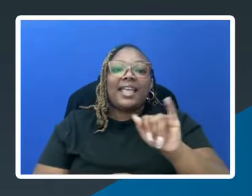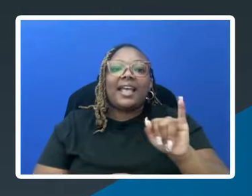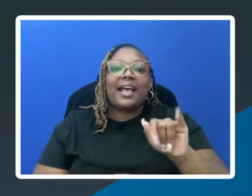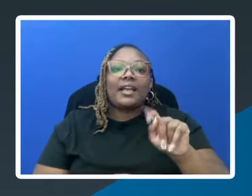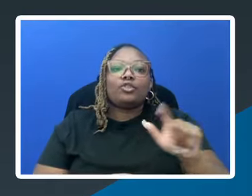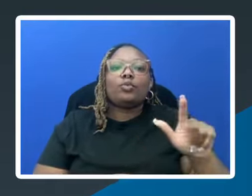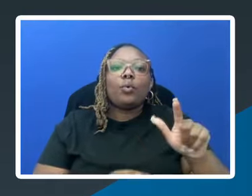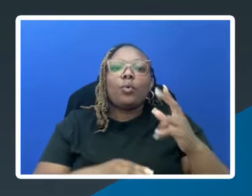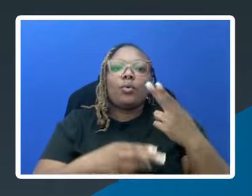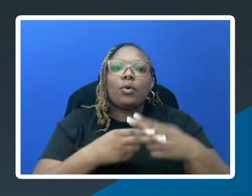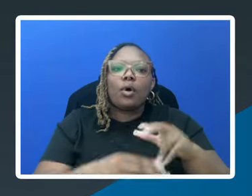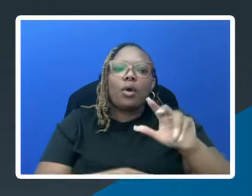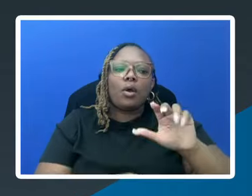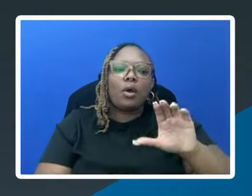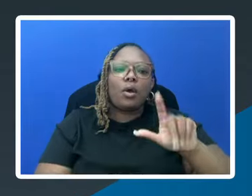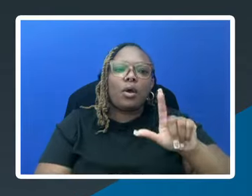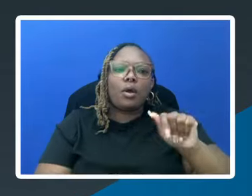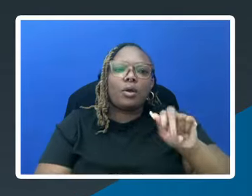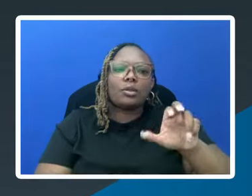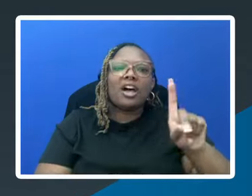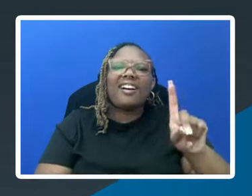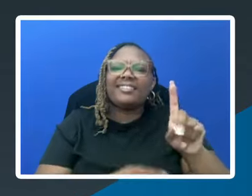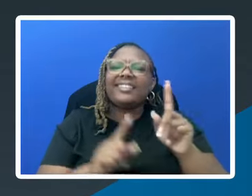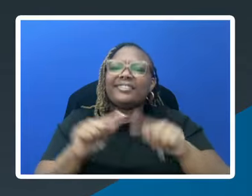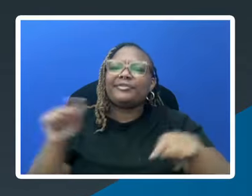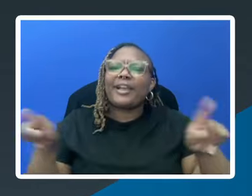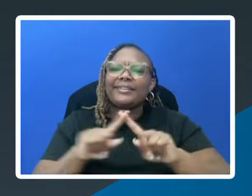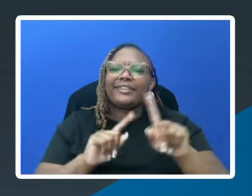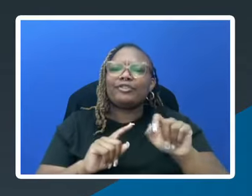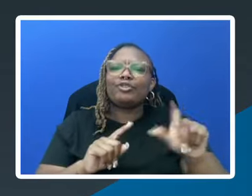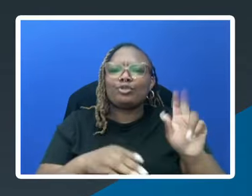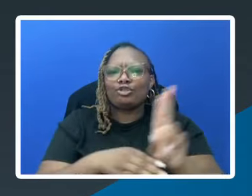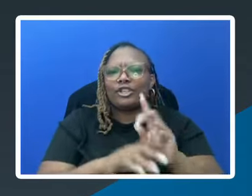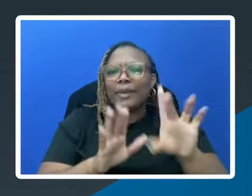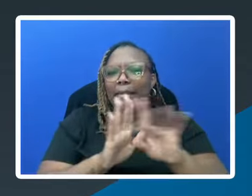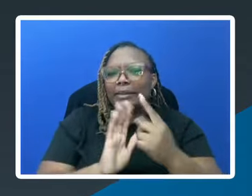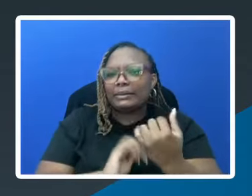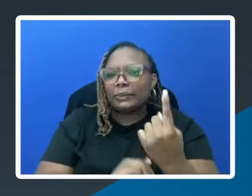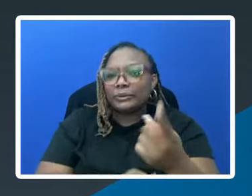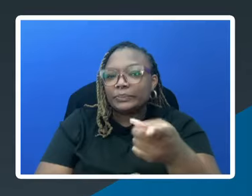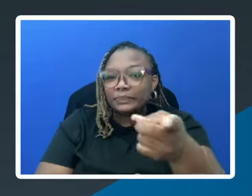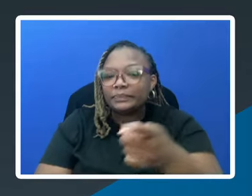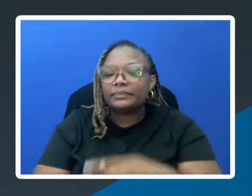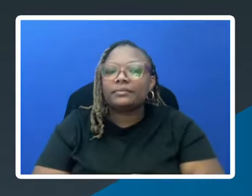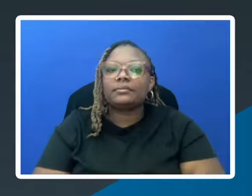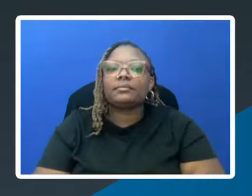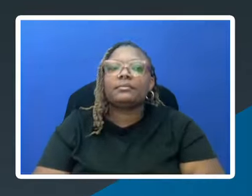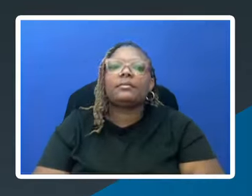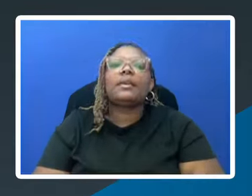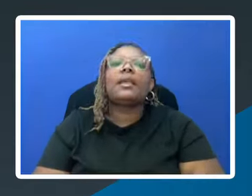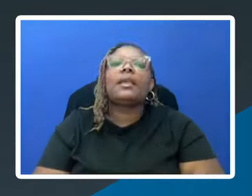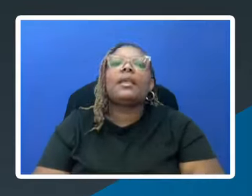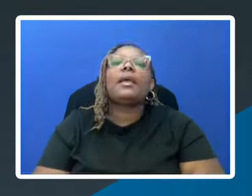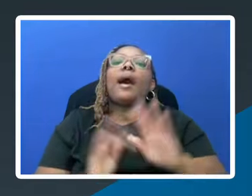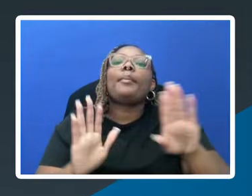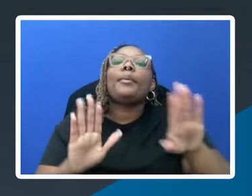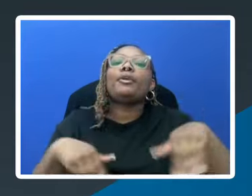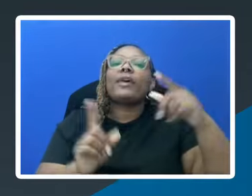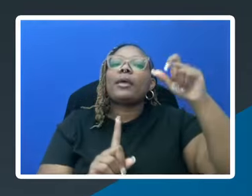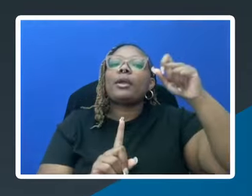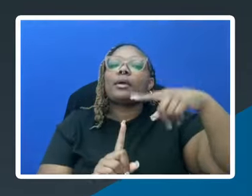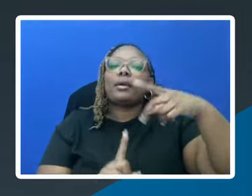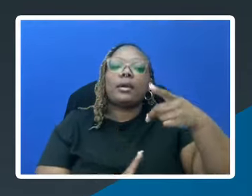a variety of tools. I'm just picking this one. And what I'm going to do is I'm going to go in and I'm going to give it a prompt that I want to